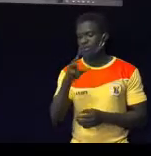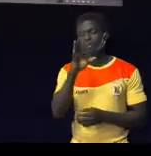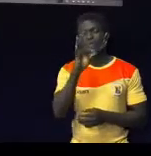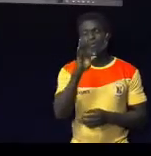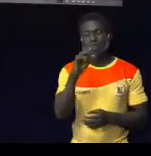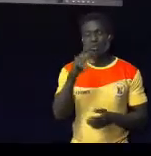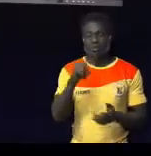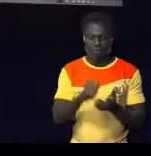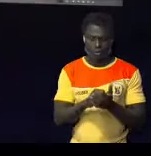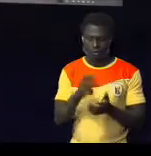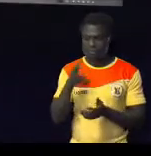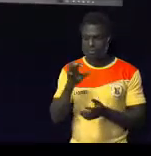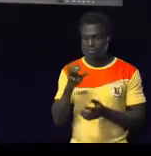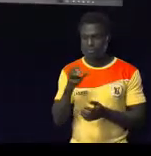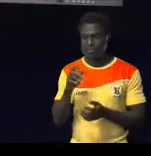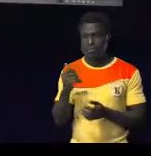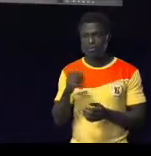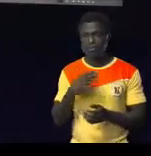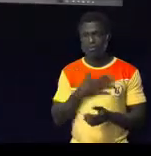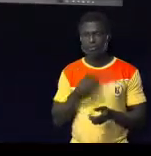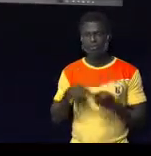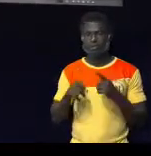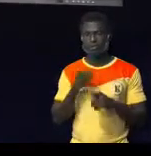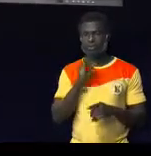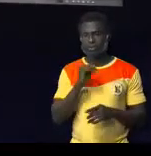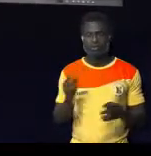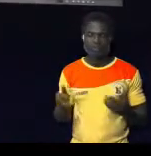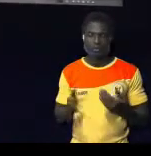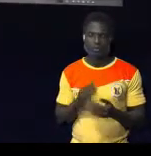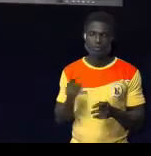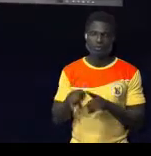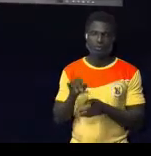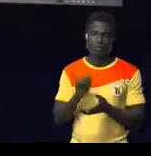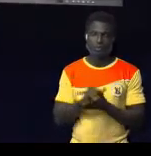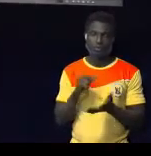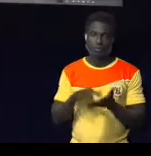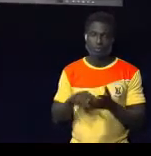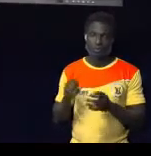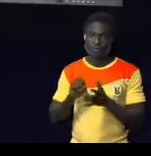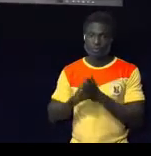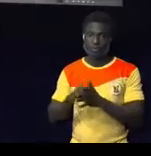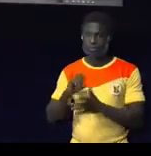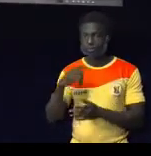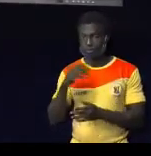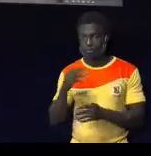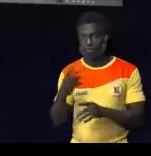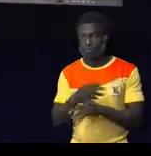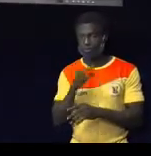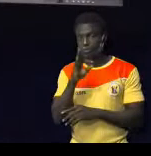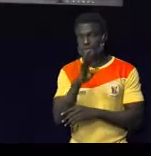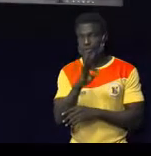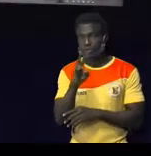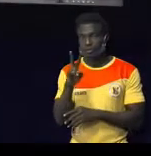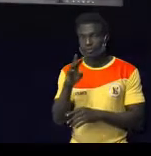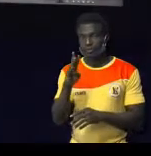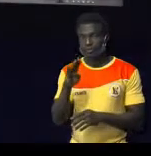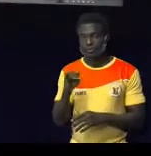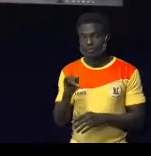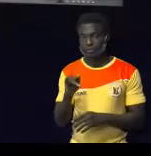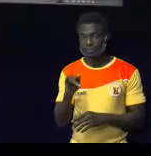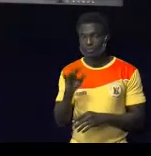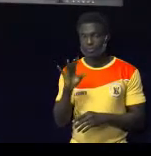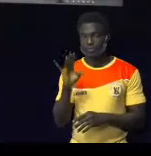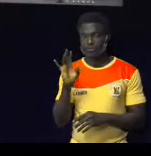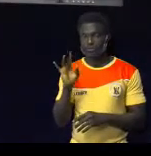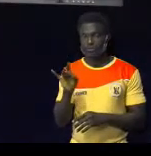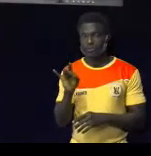9,310, my friend. It's as simple as that. Let's see another one. This example says multiply 92 by 89. These are